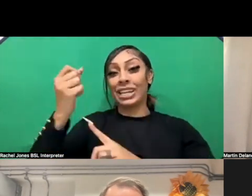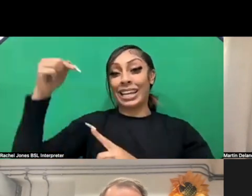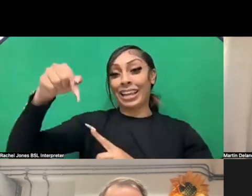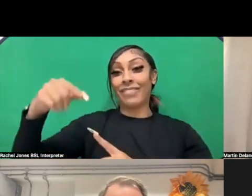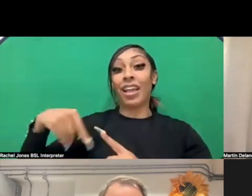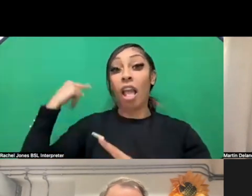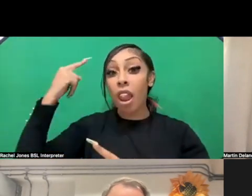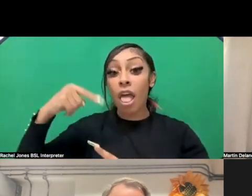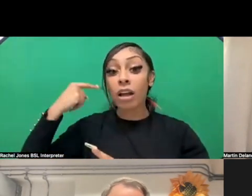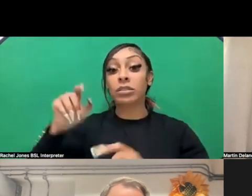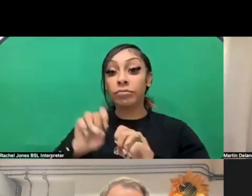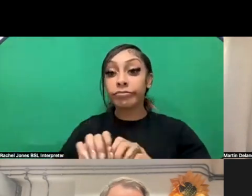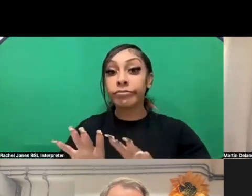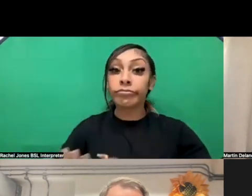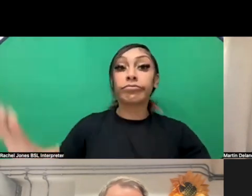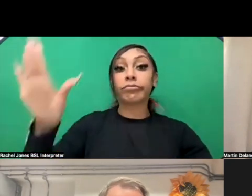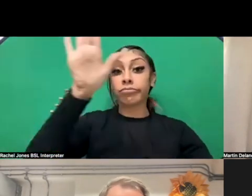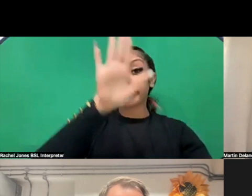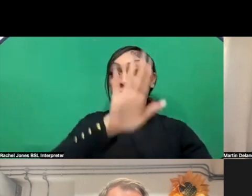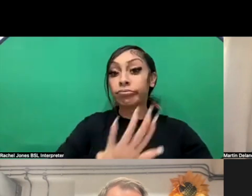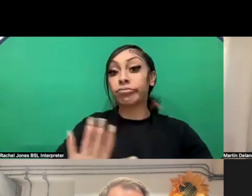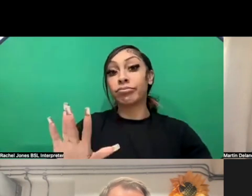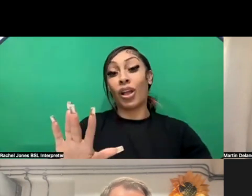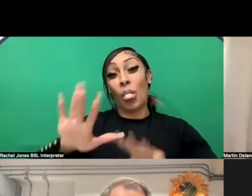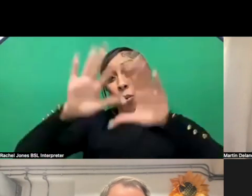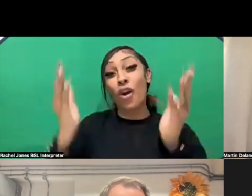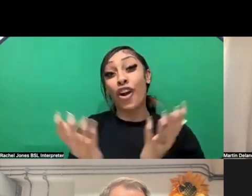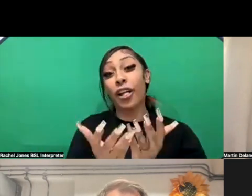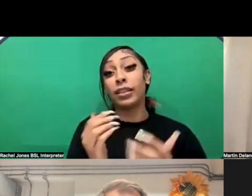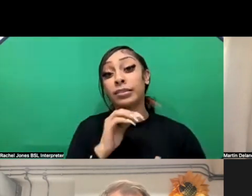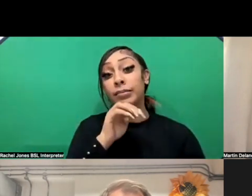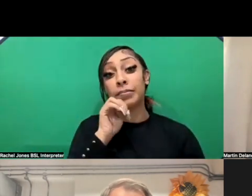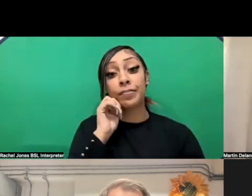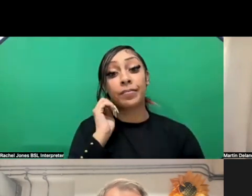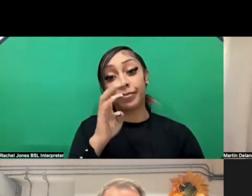and ultimately connecting with others around the world as well. But John's been a big